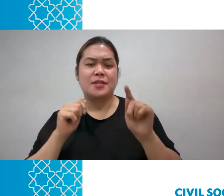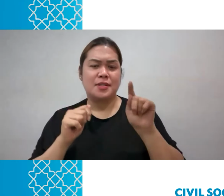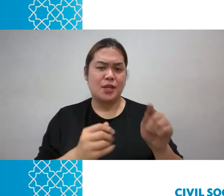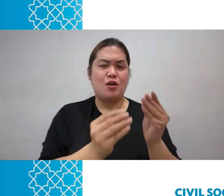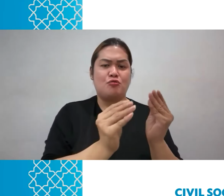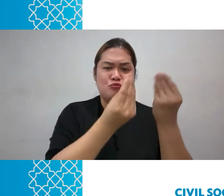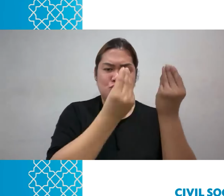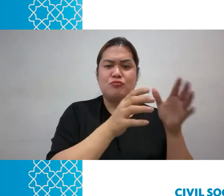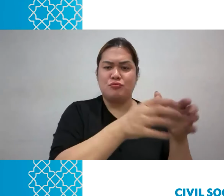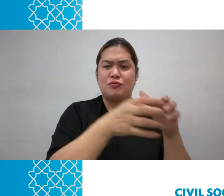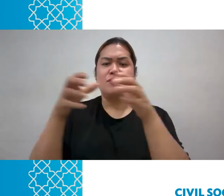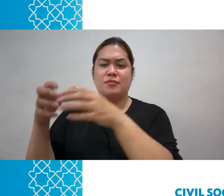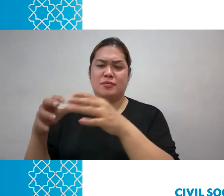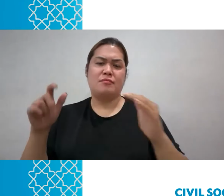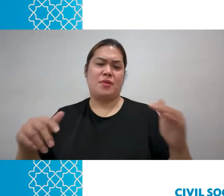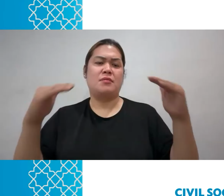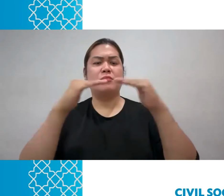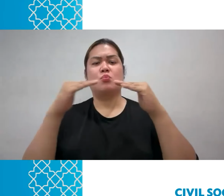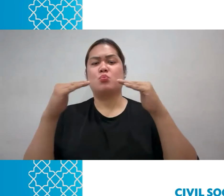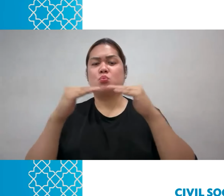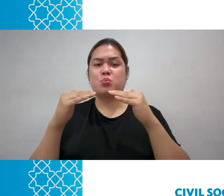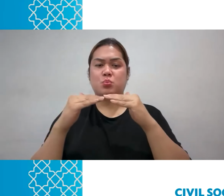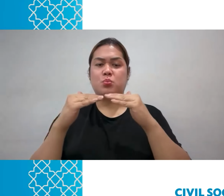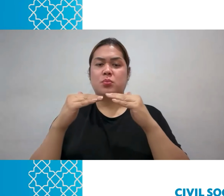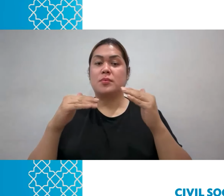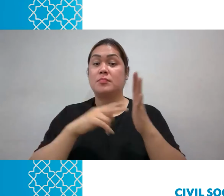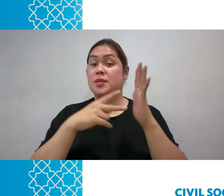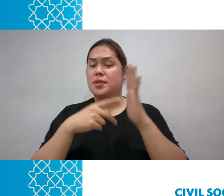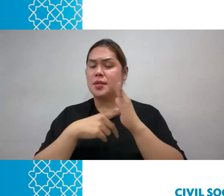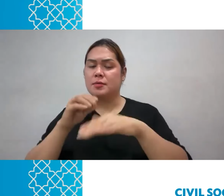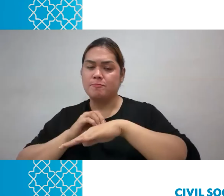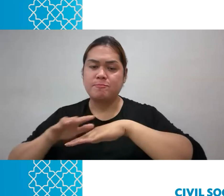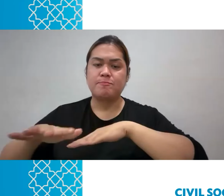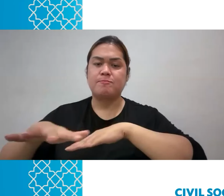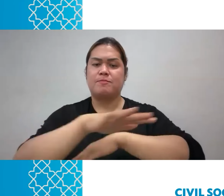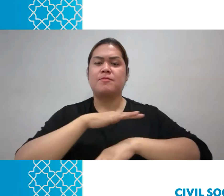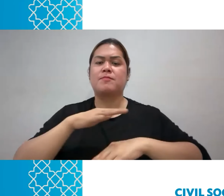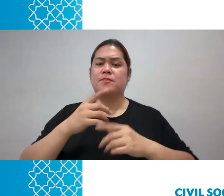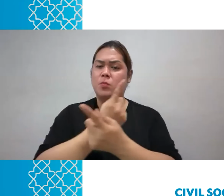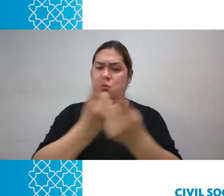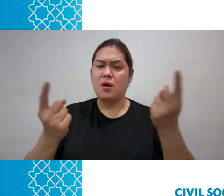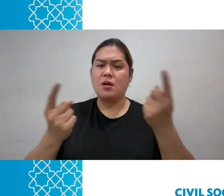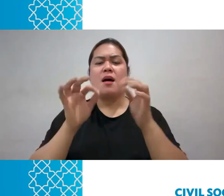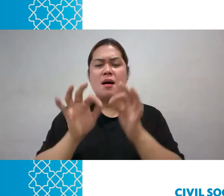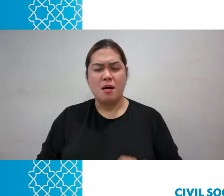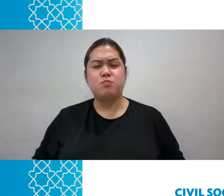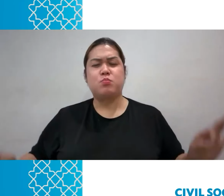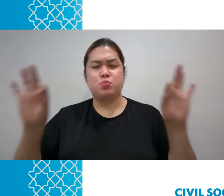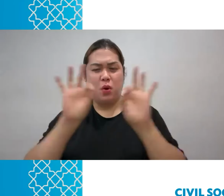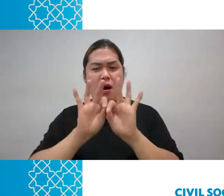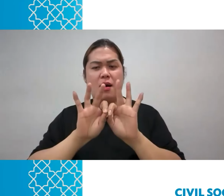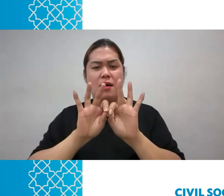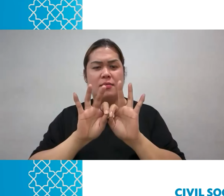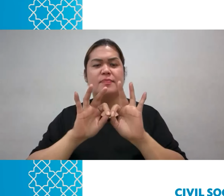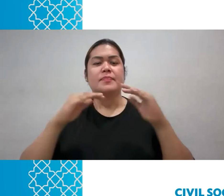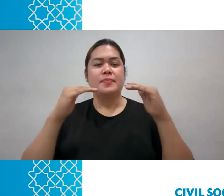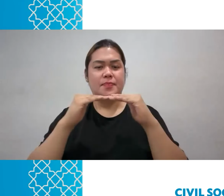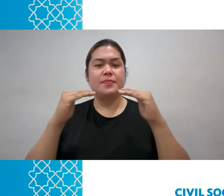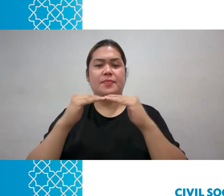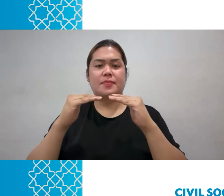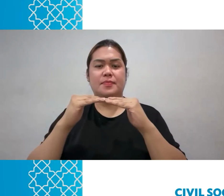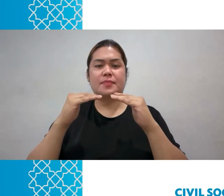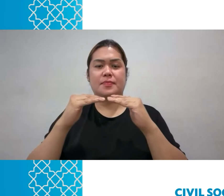What do you mean by meaningful influence? I think everyone is important. And when it comes to issues, each and every stakeholder has a say,